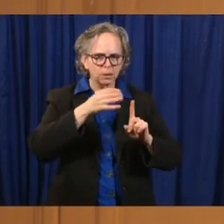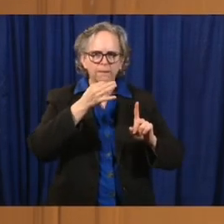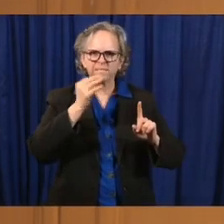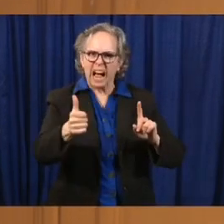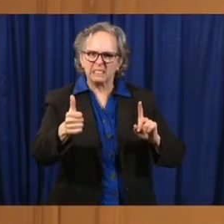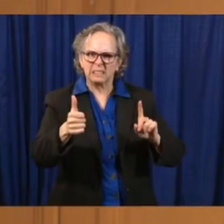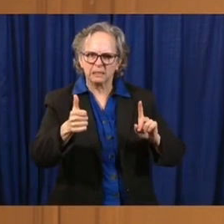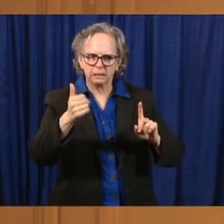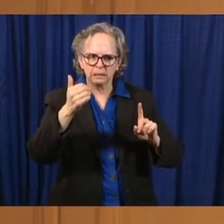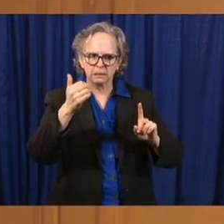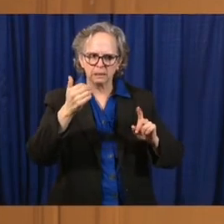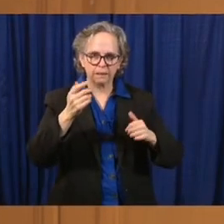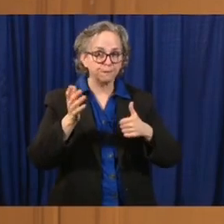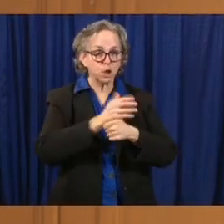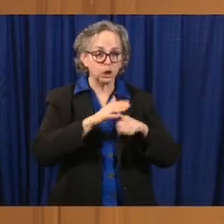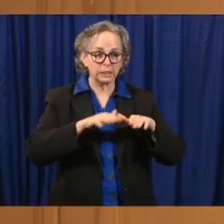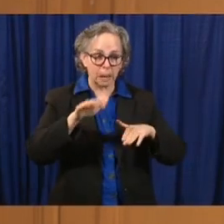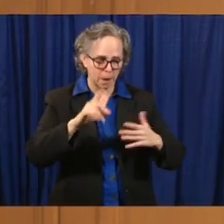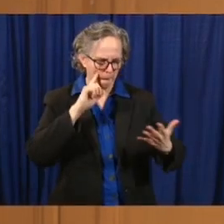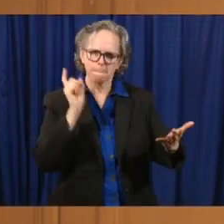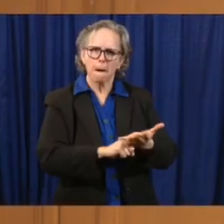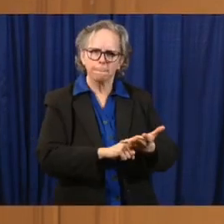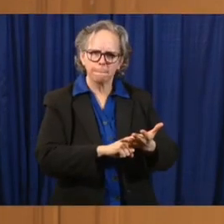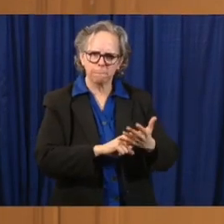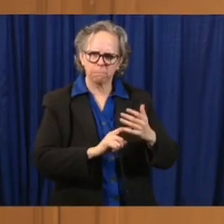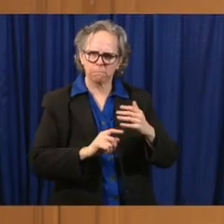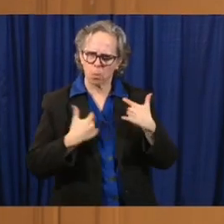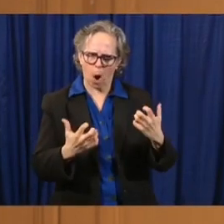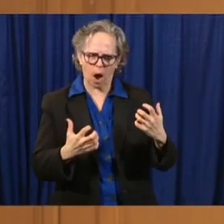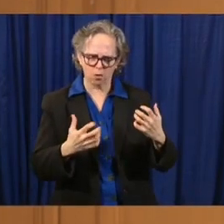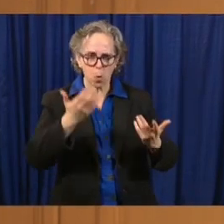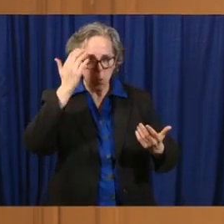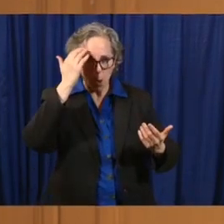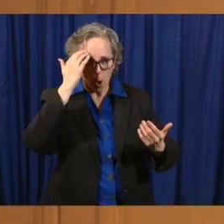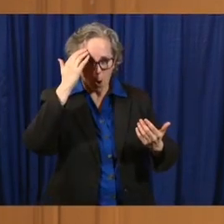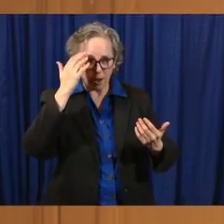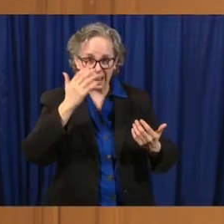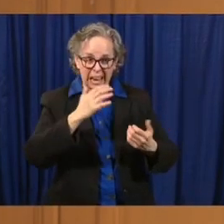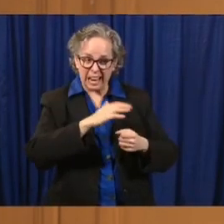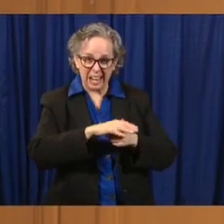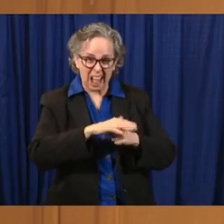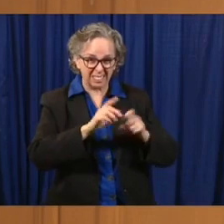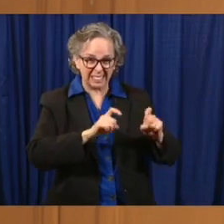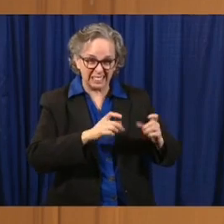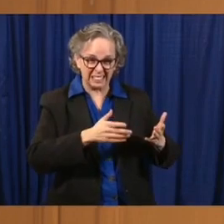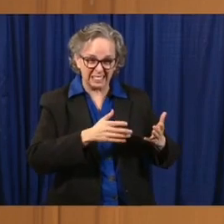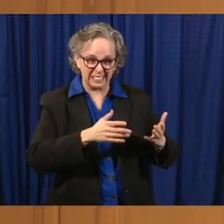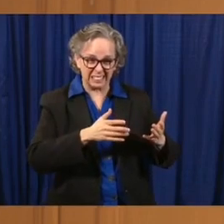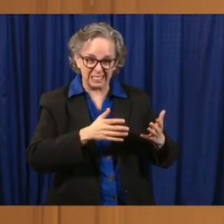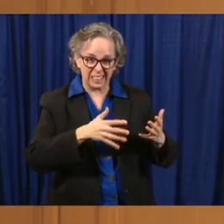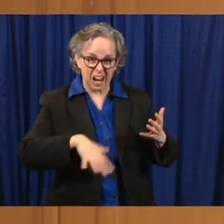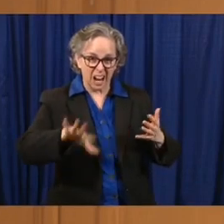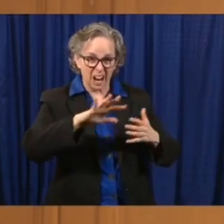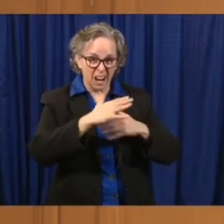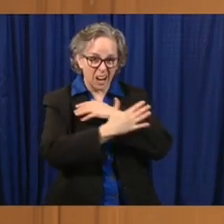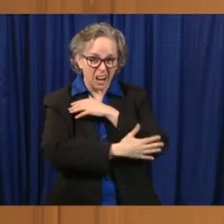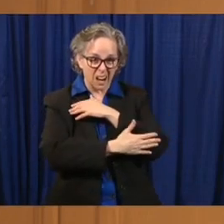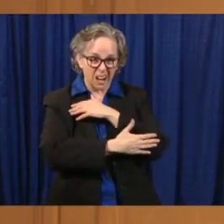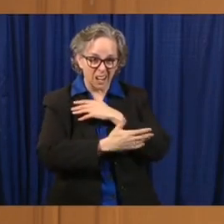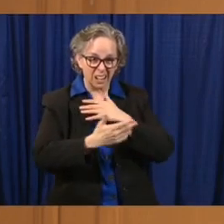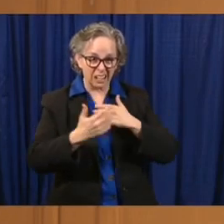You really need a whole army of workforce to be able to do. Let's just say we have the testing, you want to